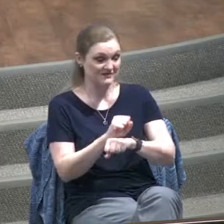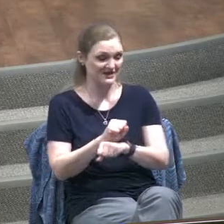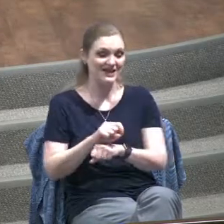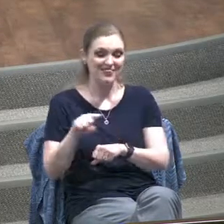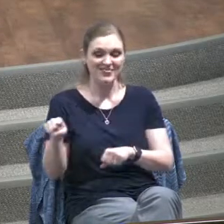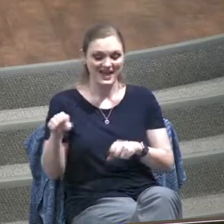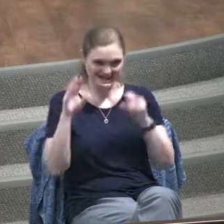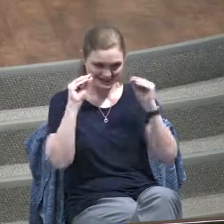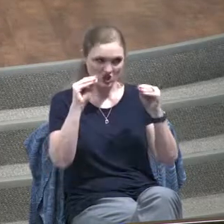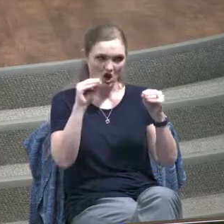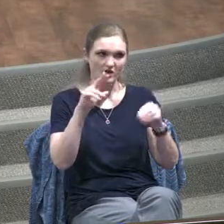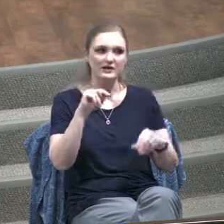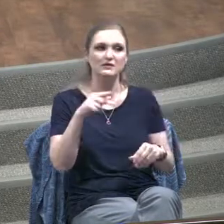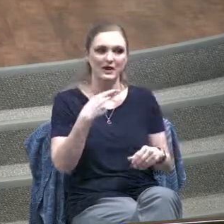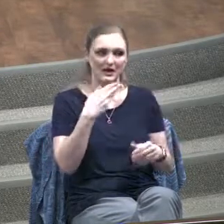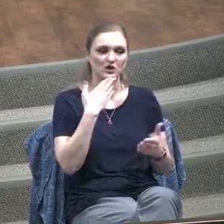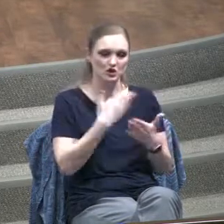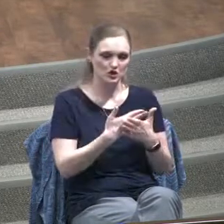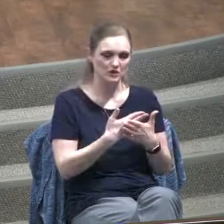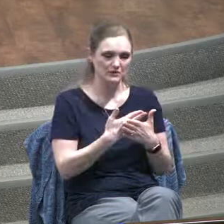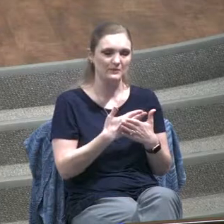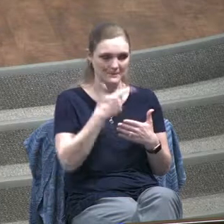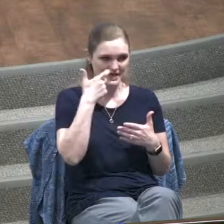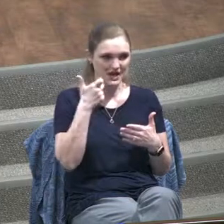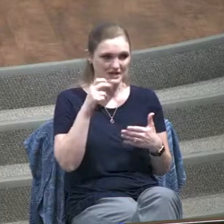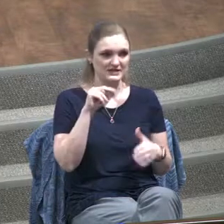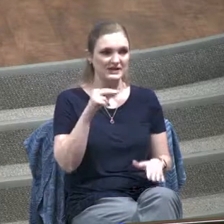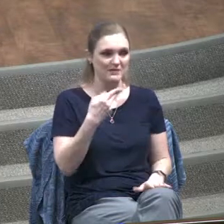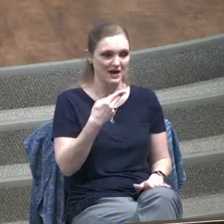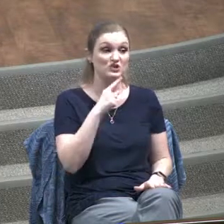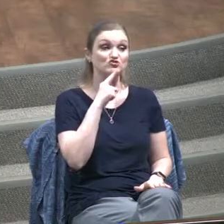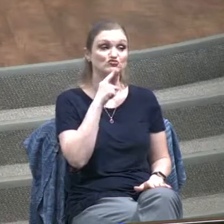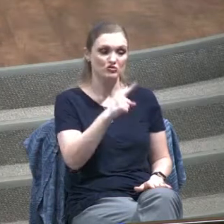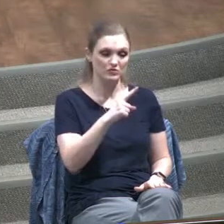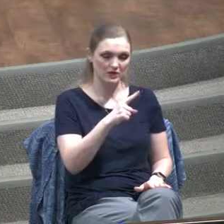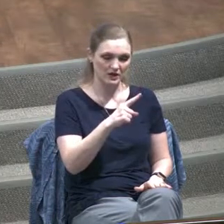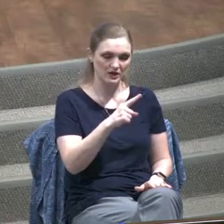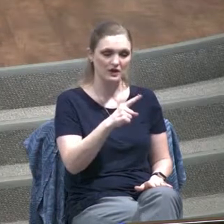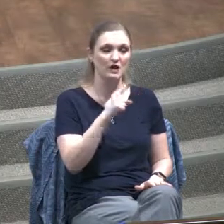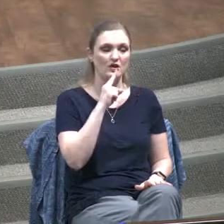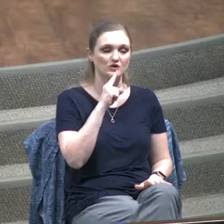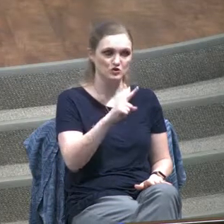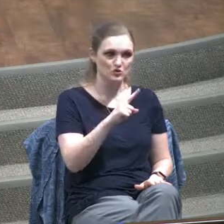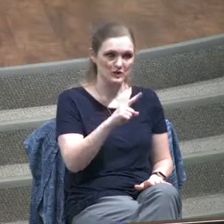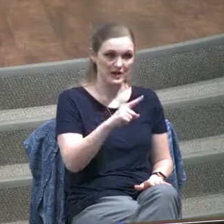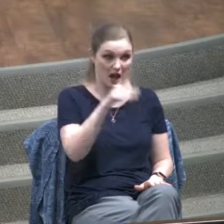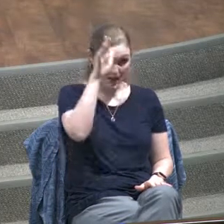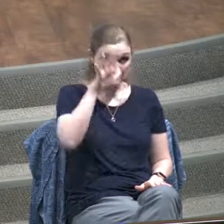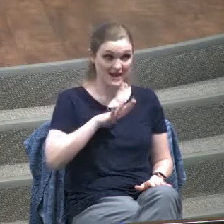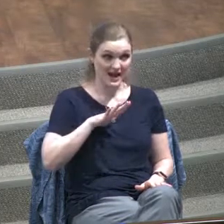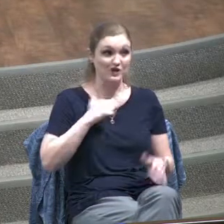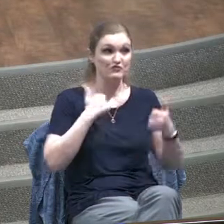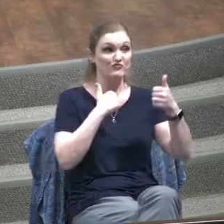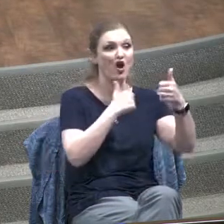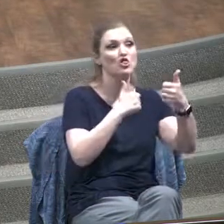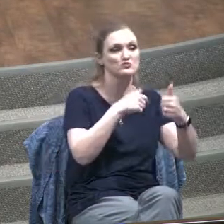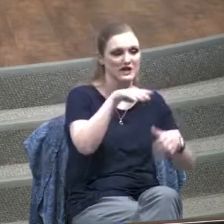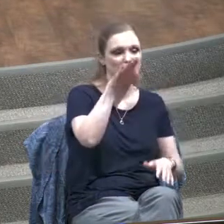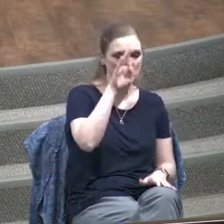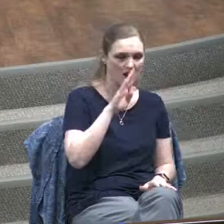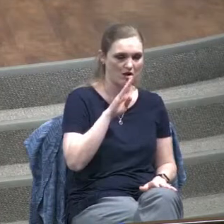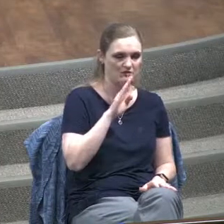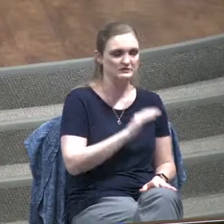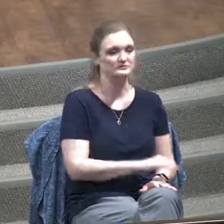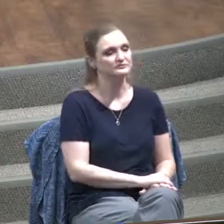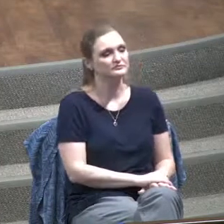taught him well. And he is truly, truly a man of God.